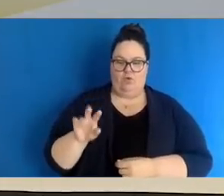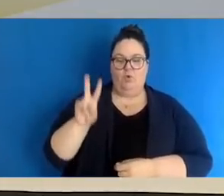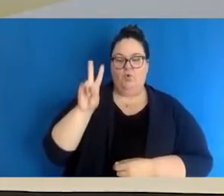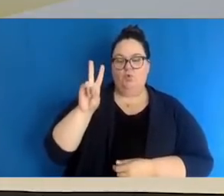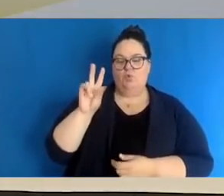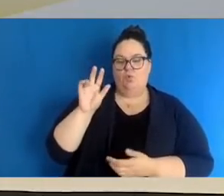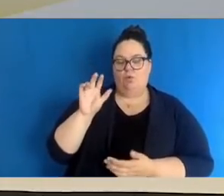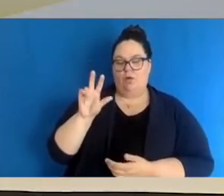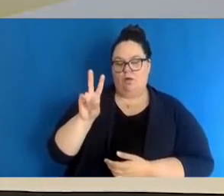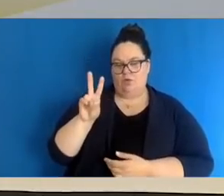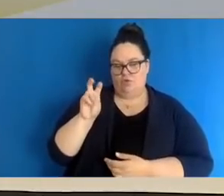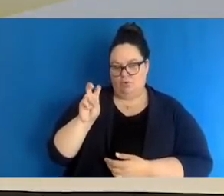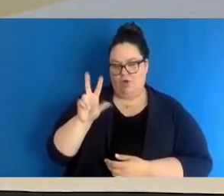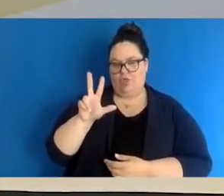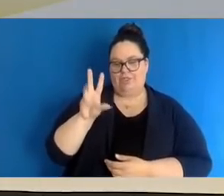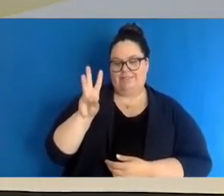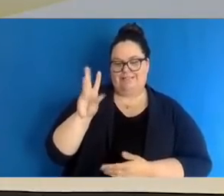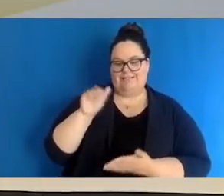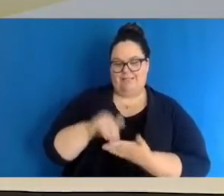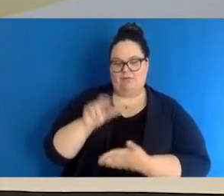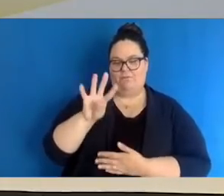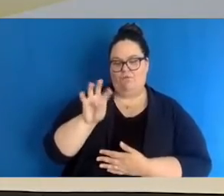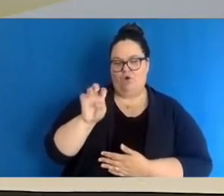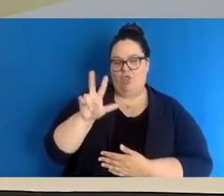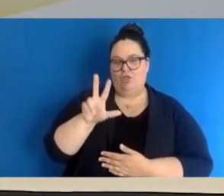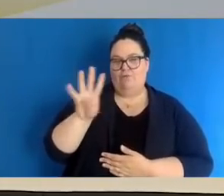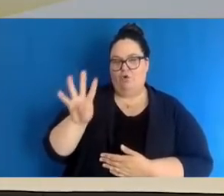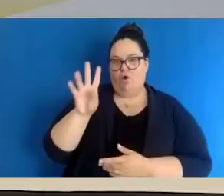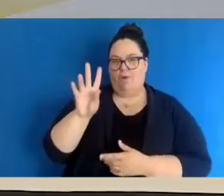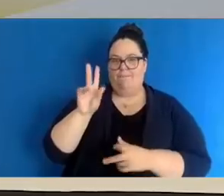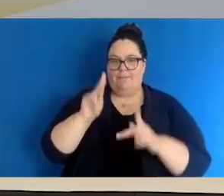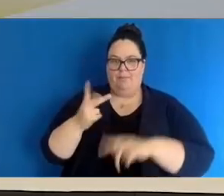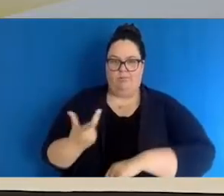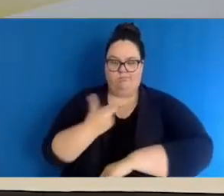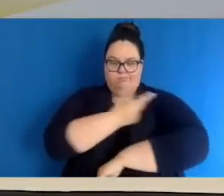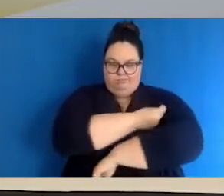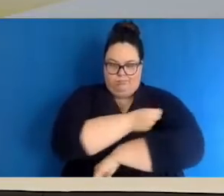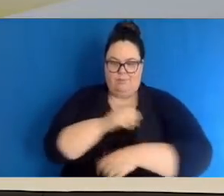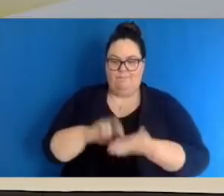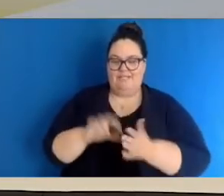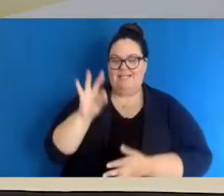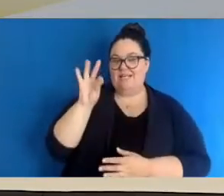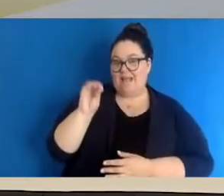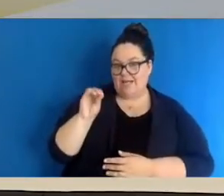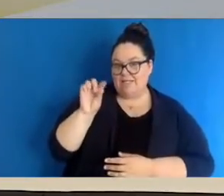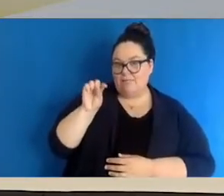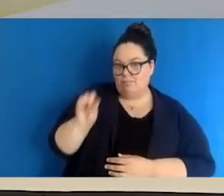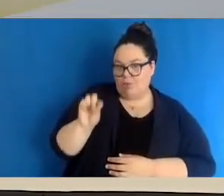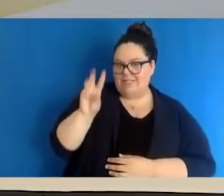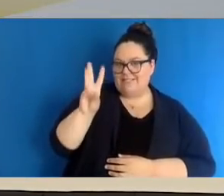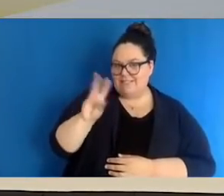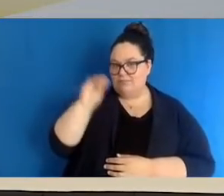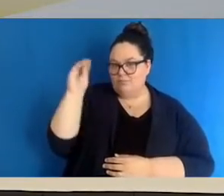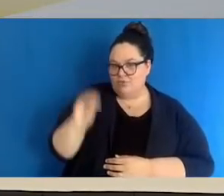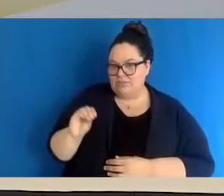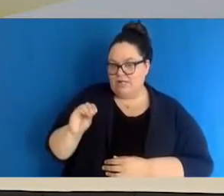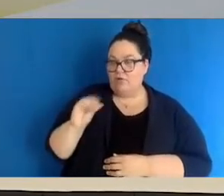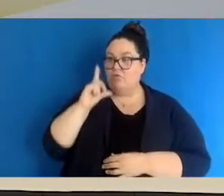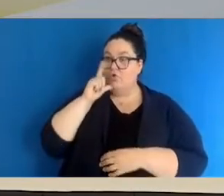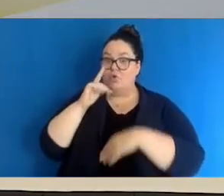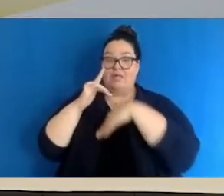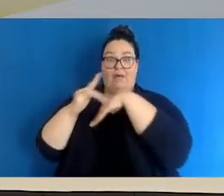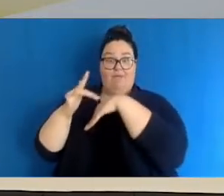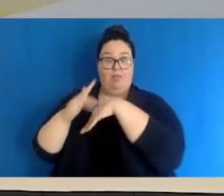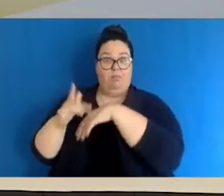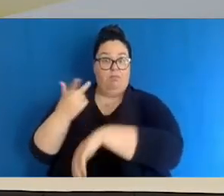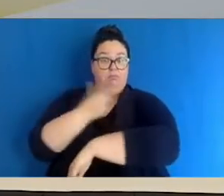236,434 doses of vaccine have been administered here in PEI. So 90.6% of the eligible population have received at